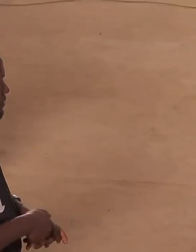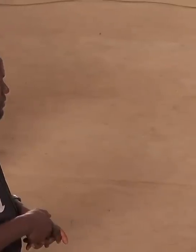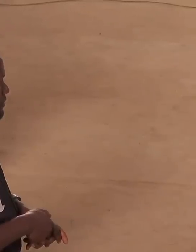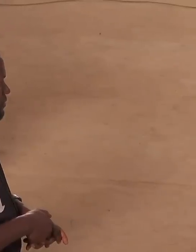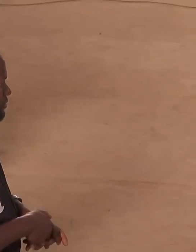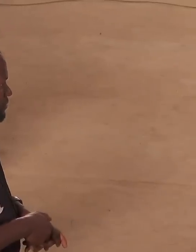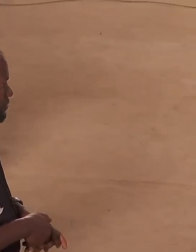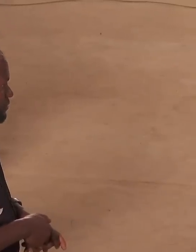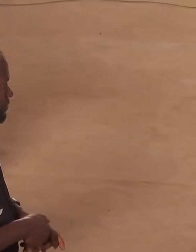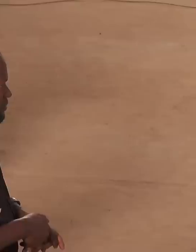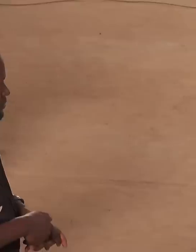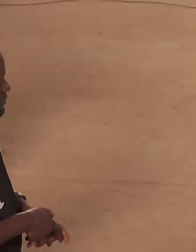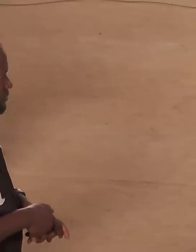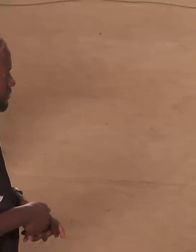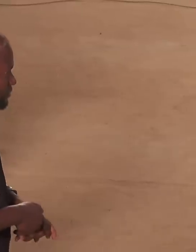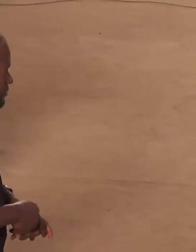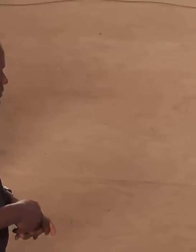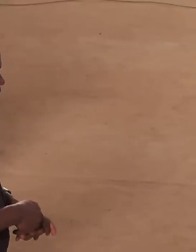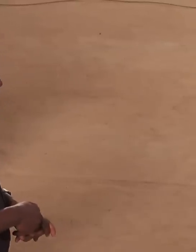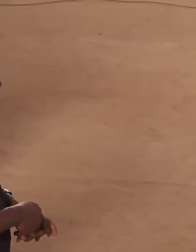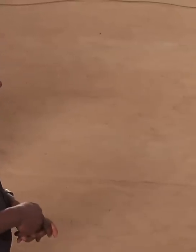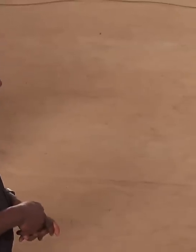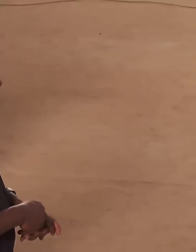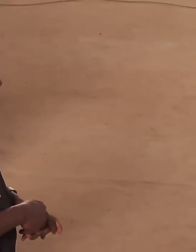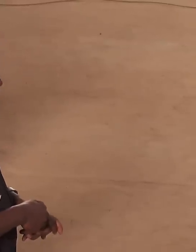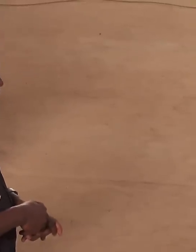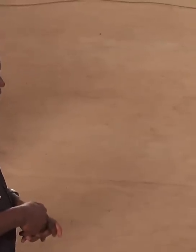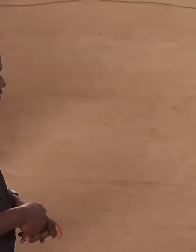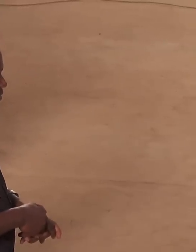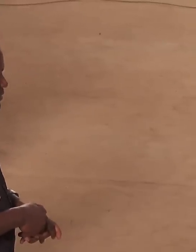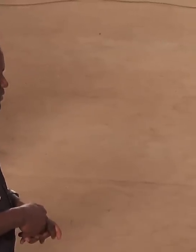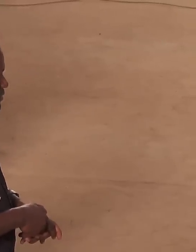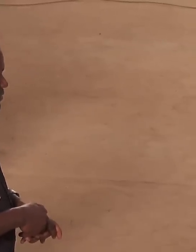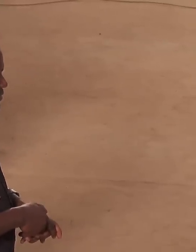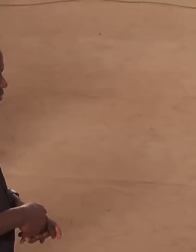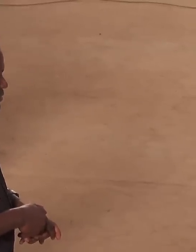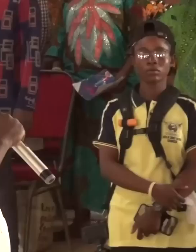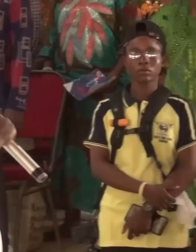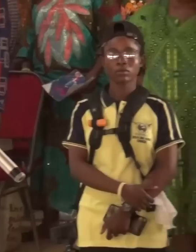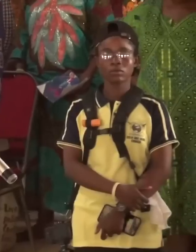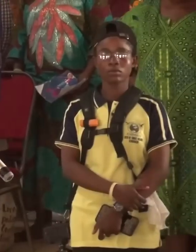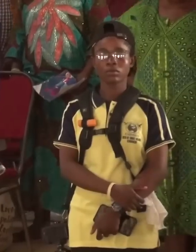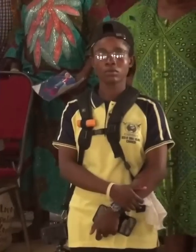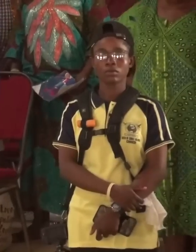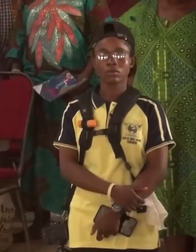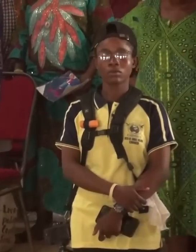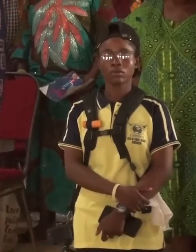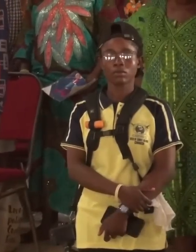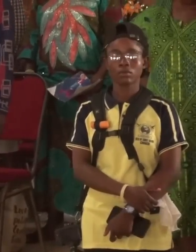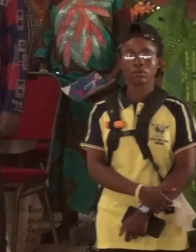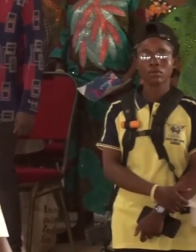back. You must be in the church before the sunset. Apart from you went out